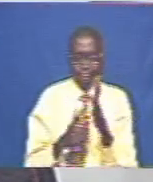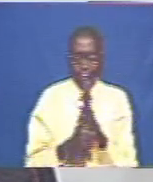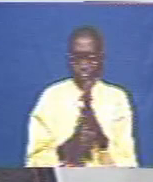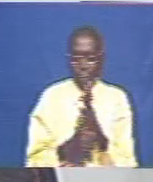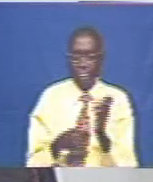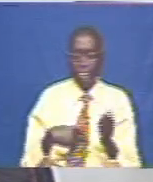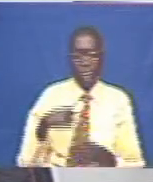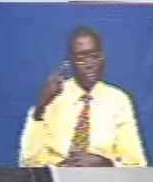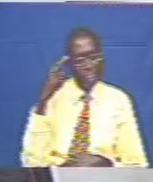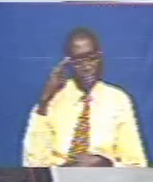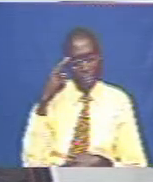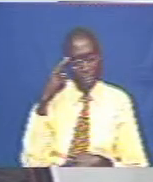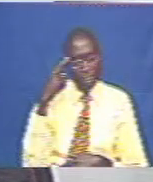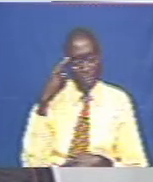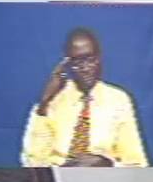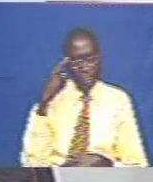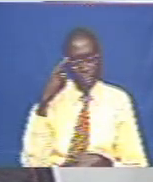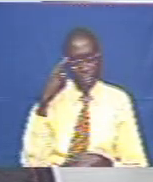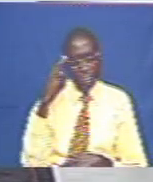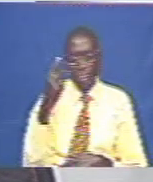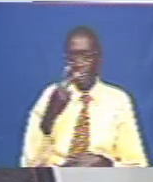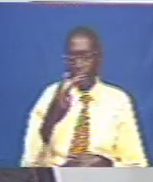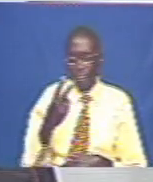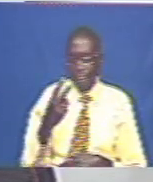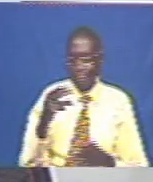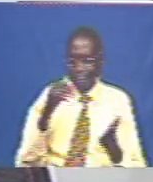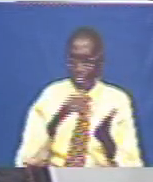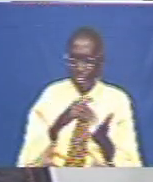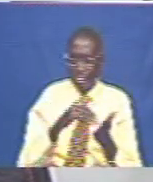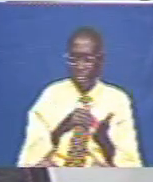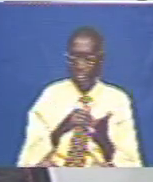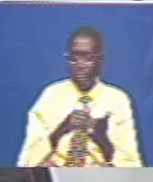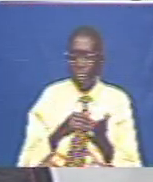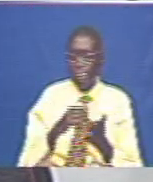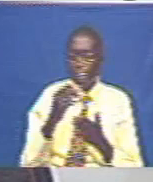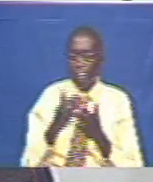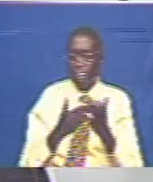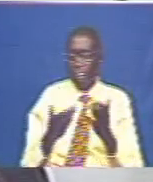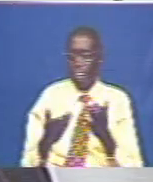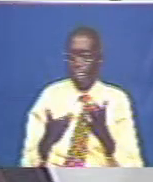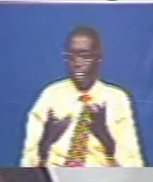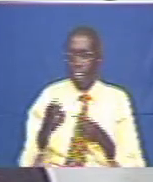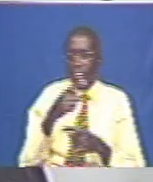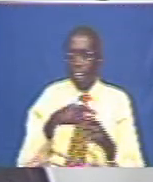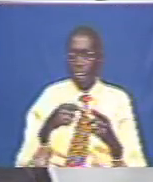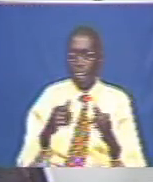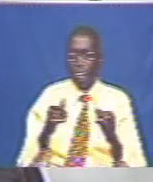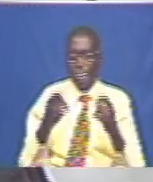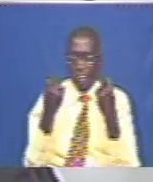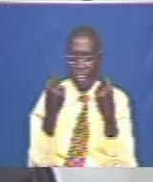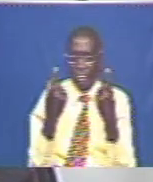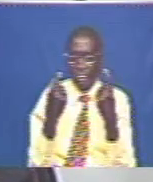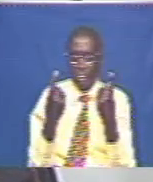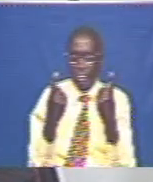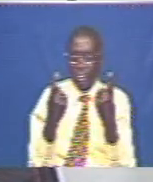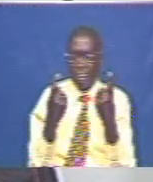think revisiting the same, I think we still have to do something around trying to understand the really value